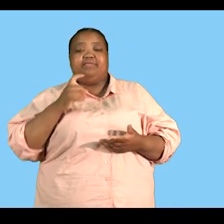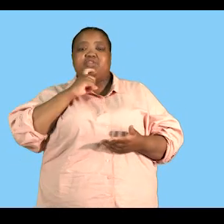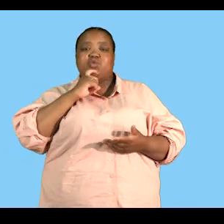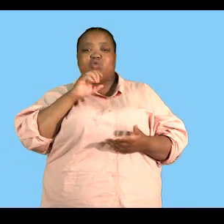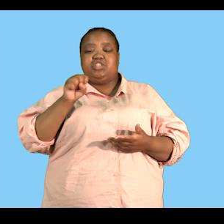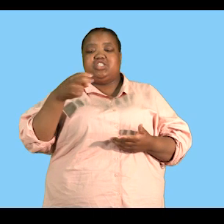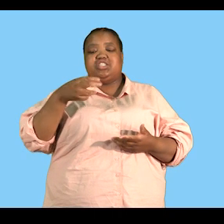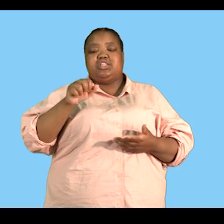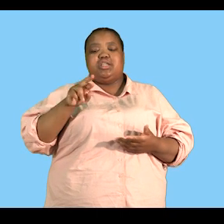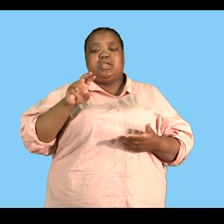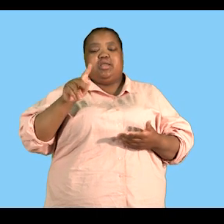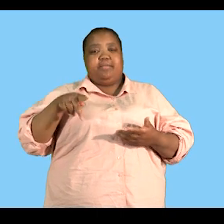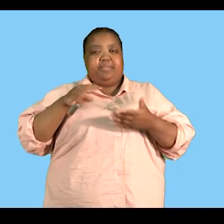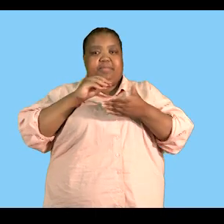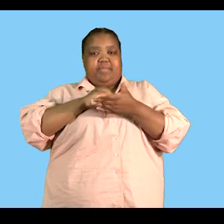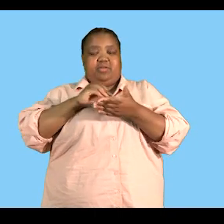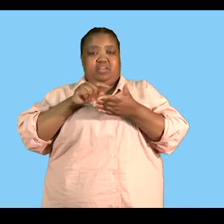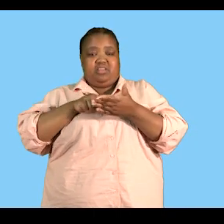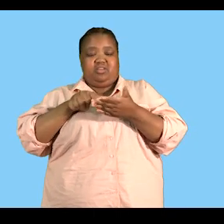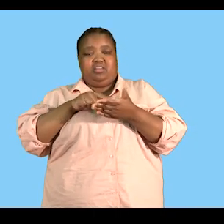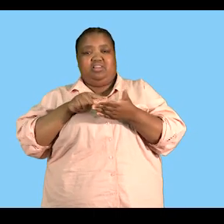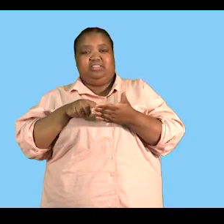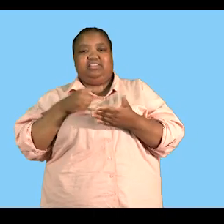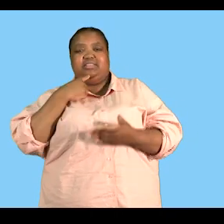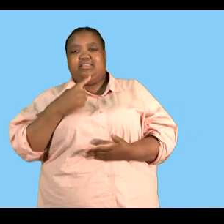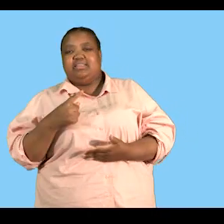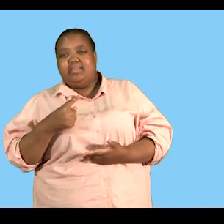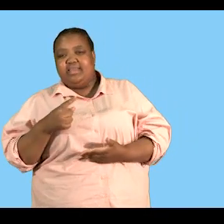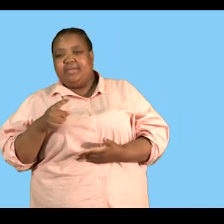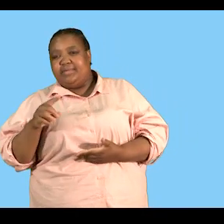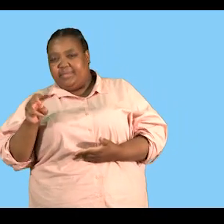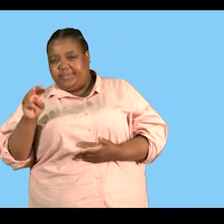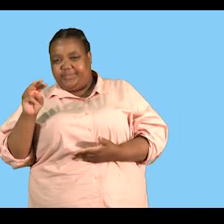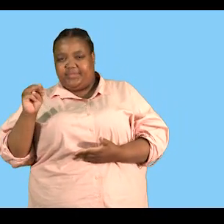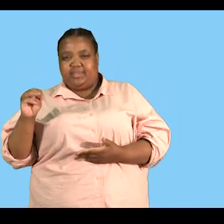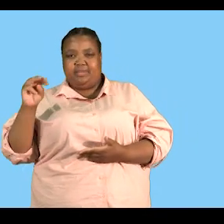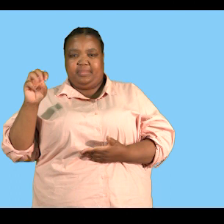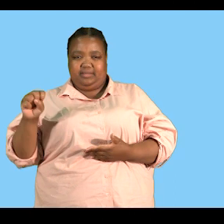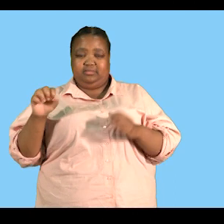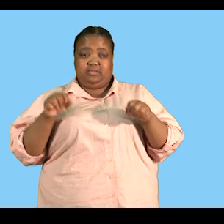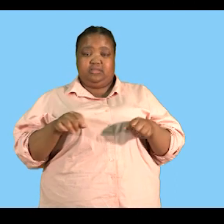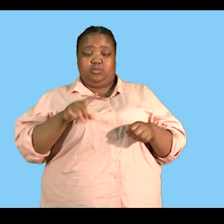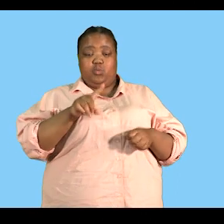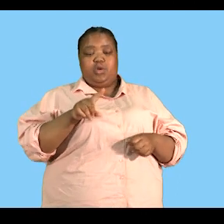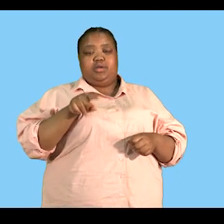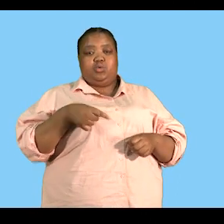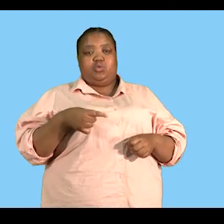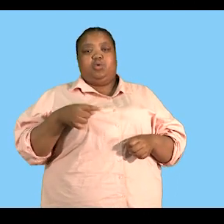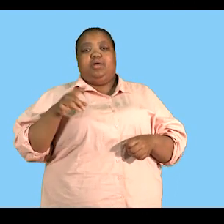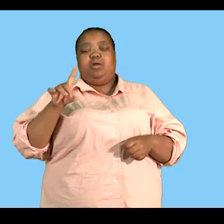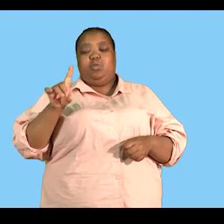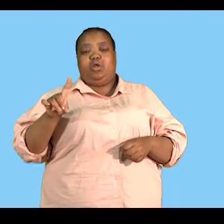DMS. So if I want to convert it to minutes, hours, and seconds, I will simply say